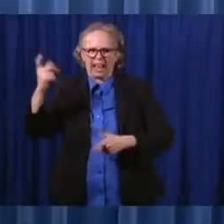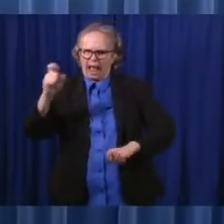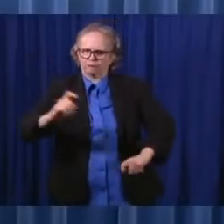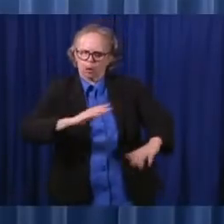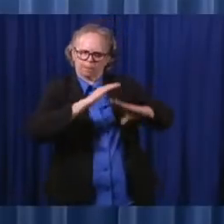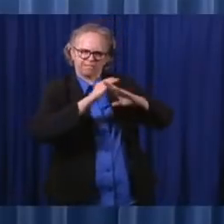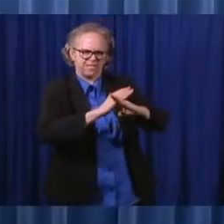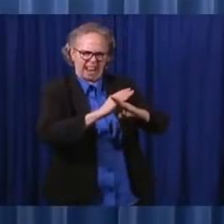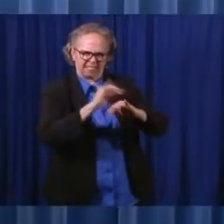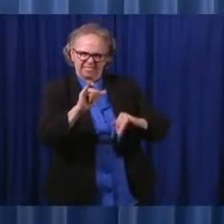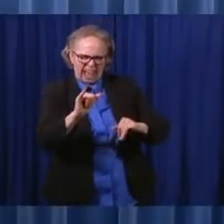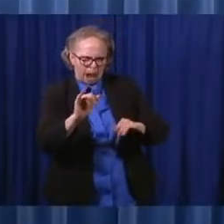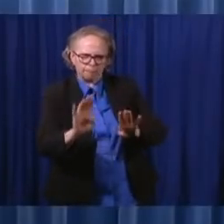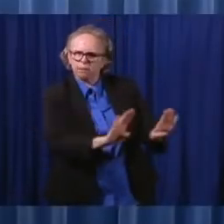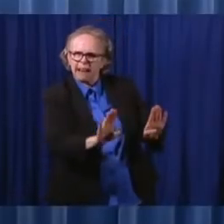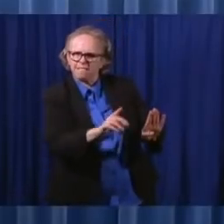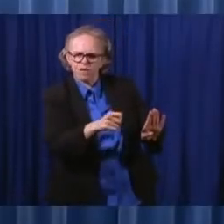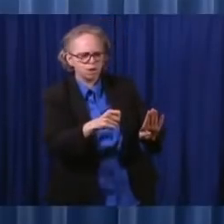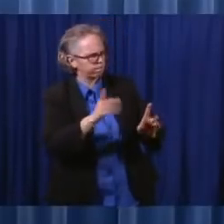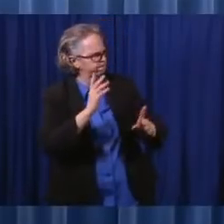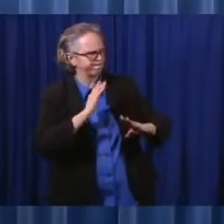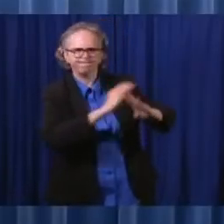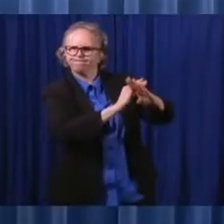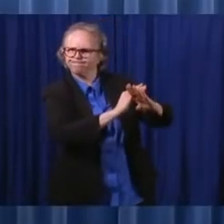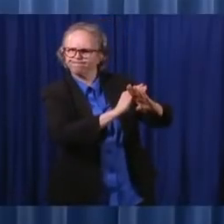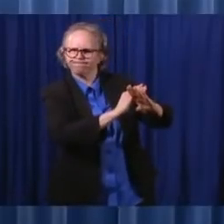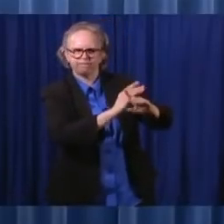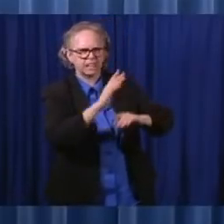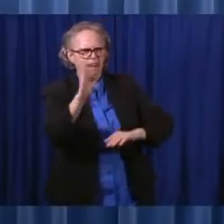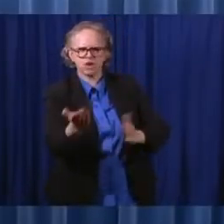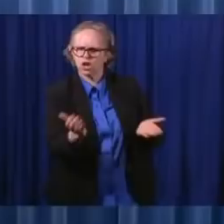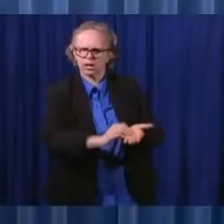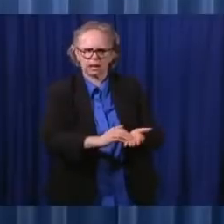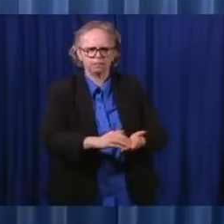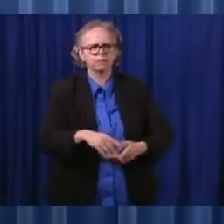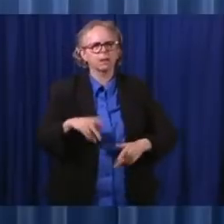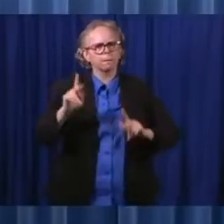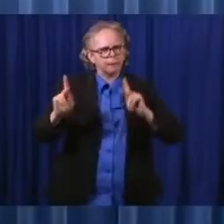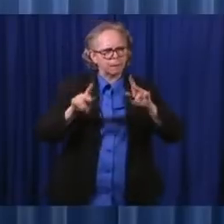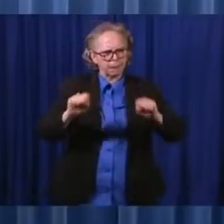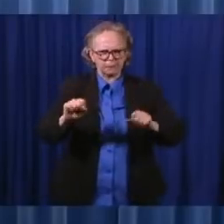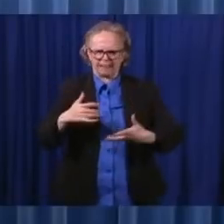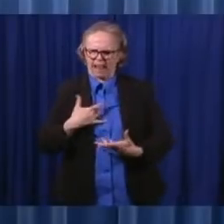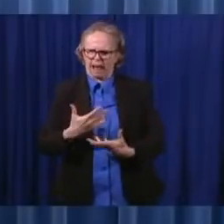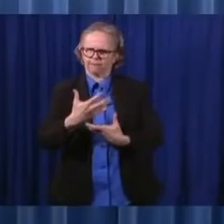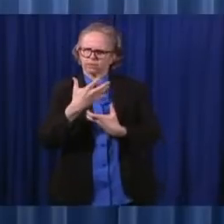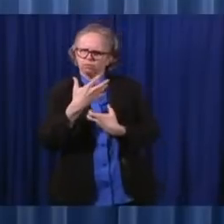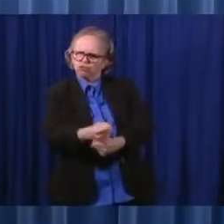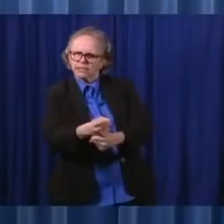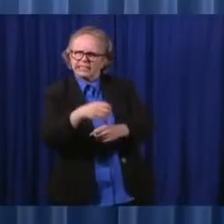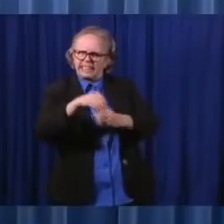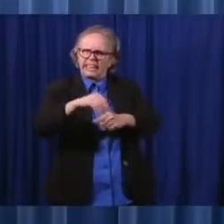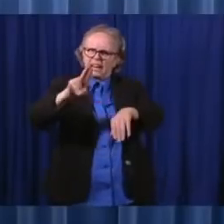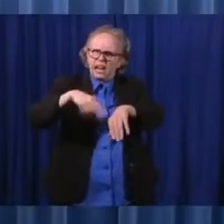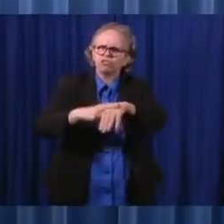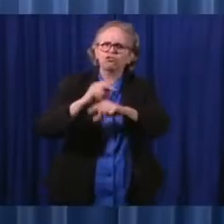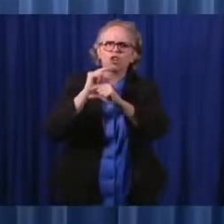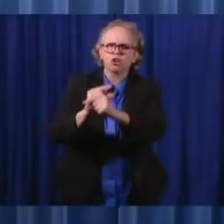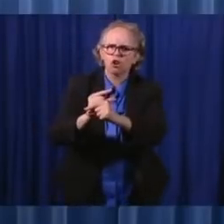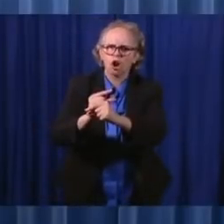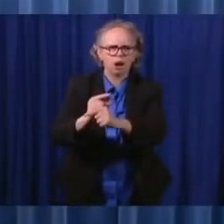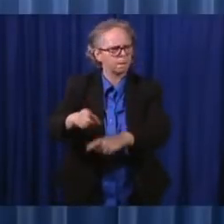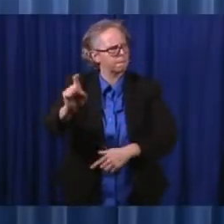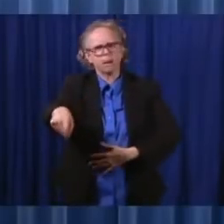have faith in our Ohio National Guard. They do amazing, amazing work. And it's been